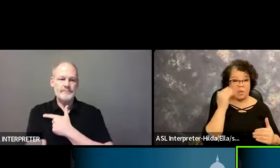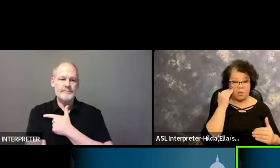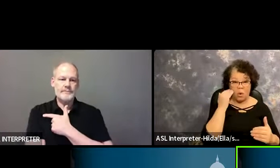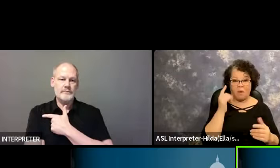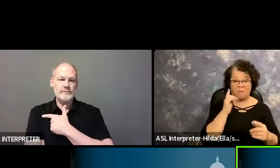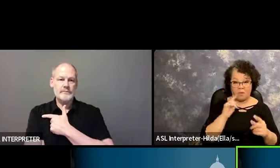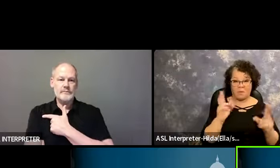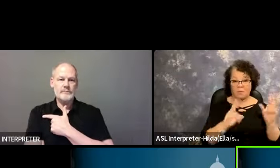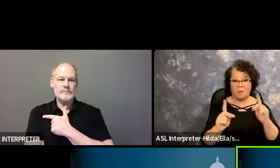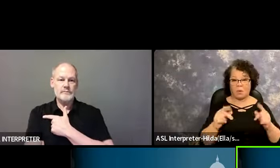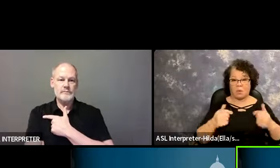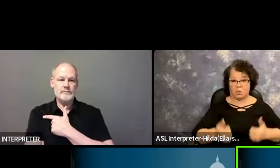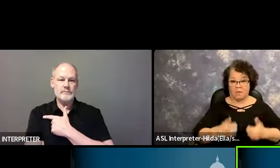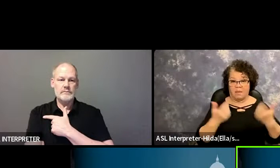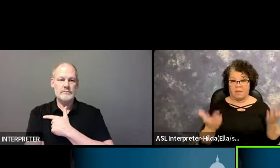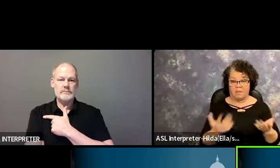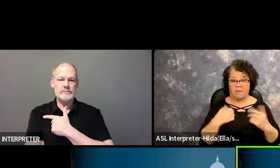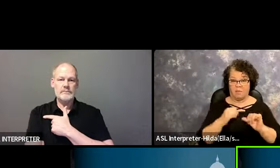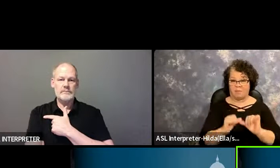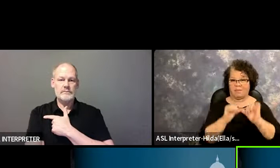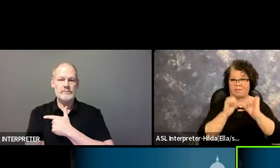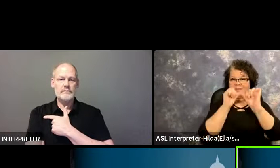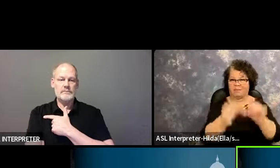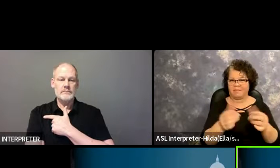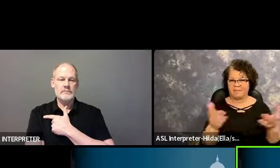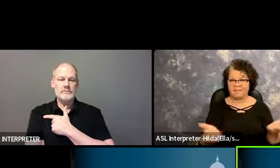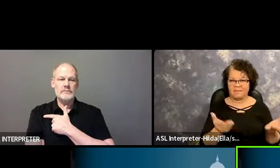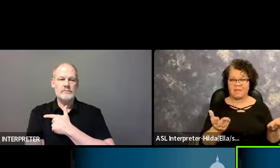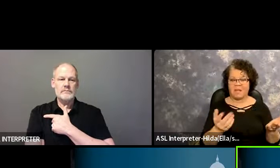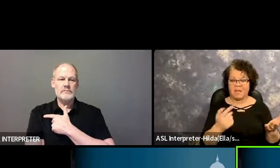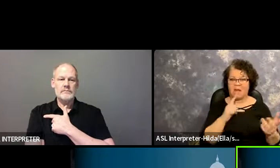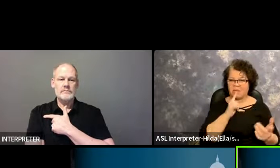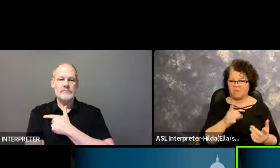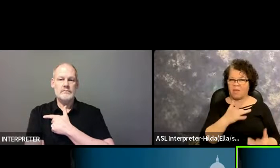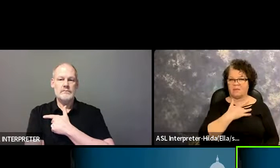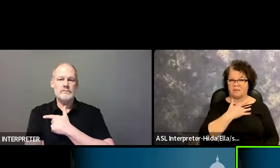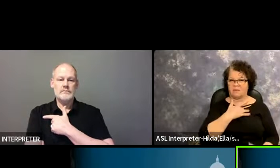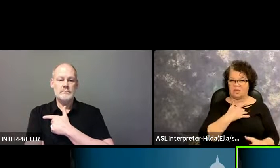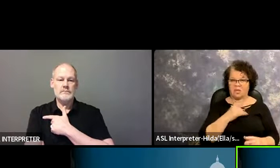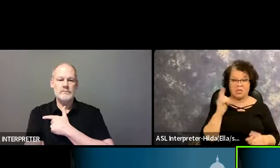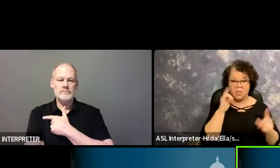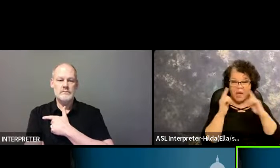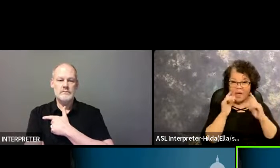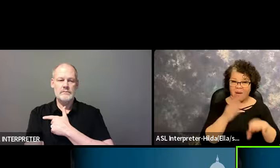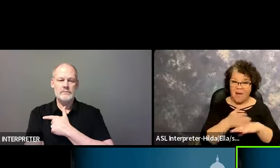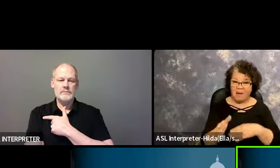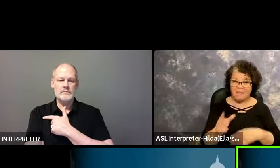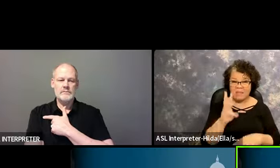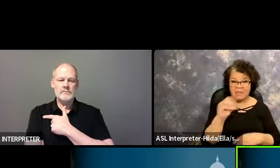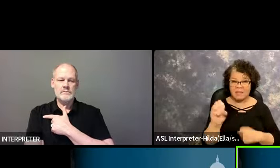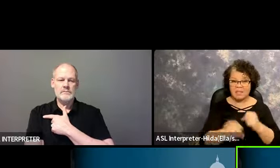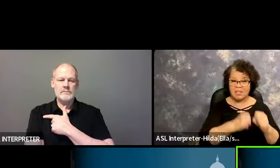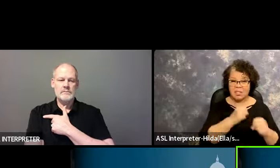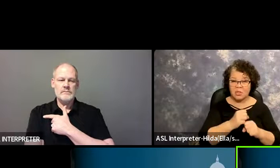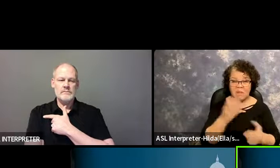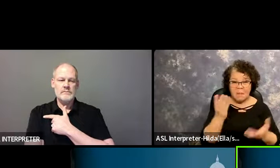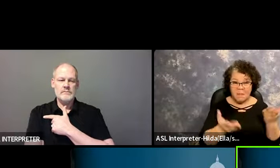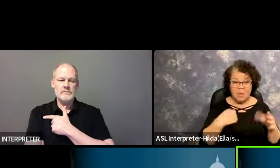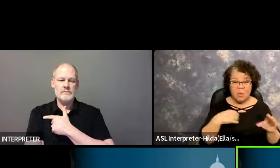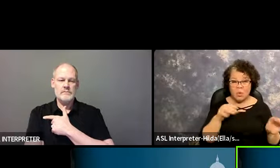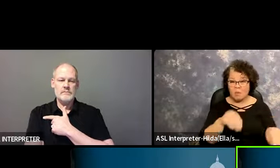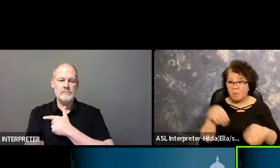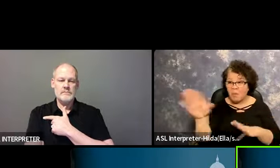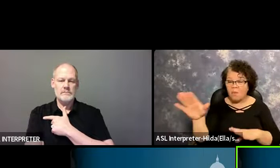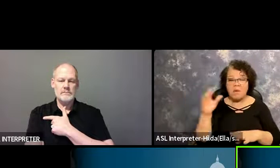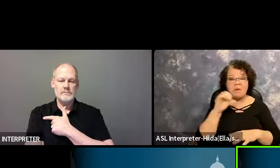here and stay here, as you noted, it's disheartening to hear after six decades that you could be leaving our community, not because you